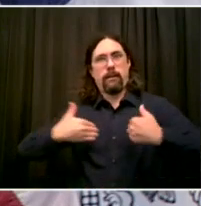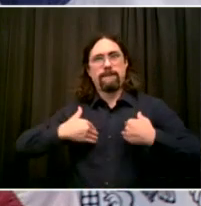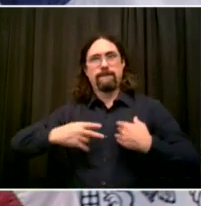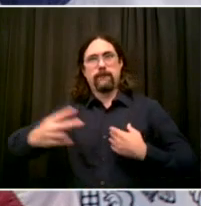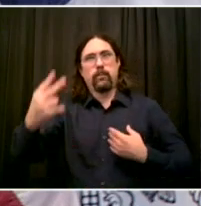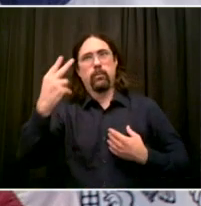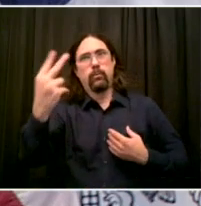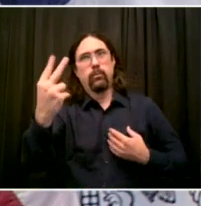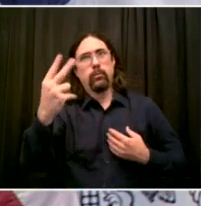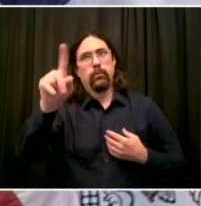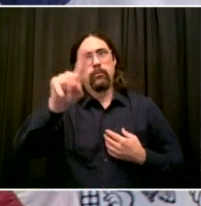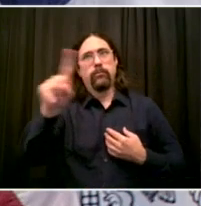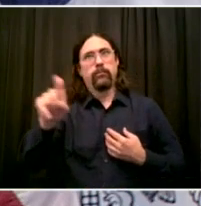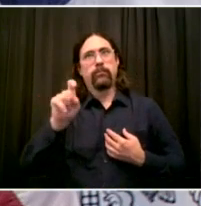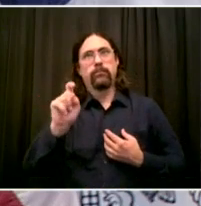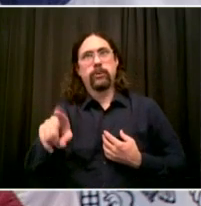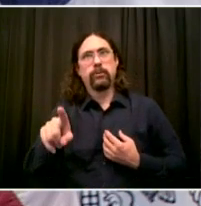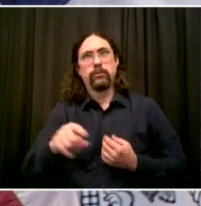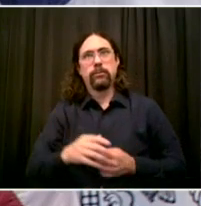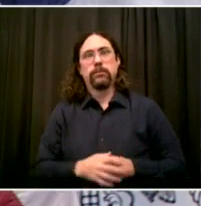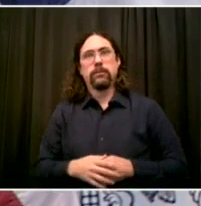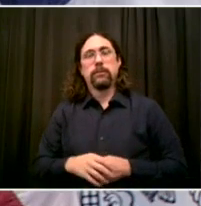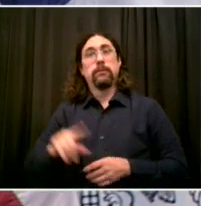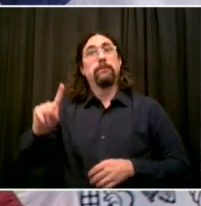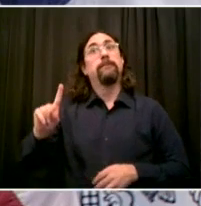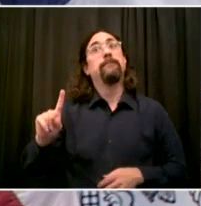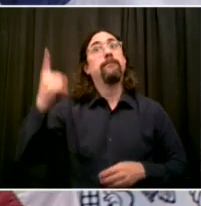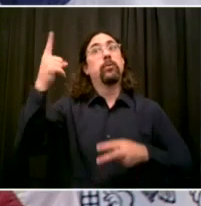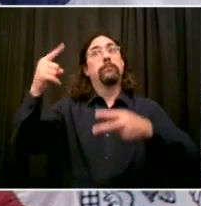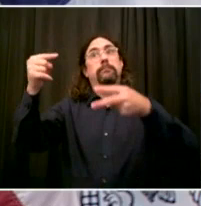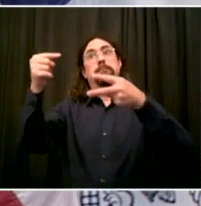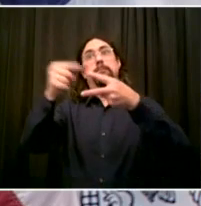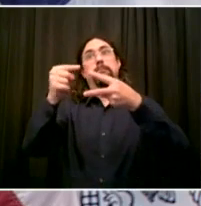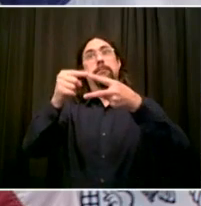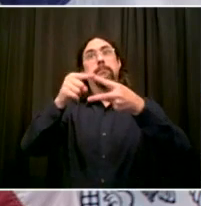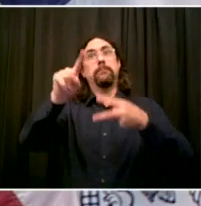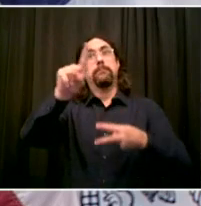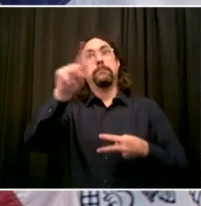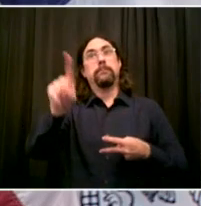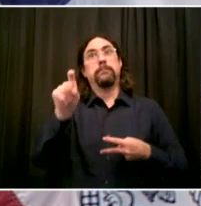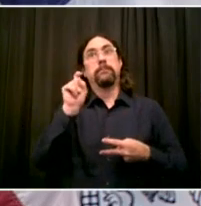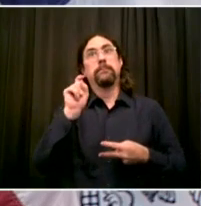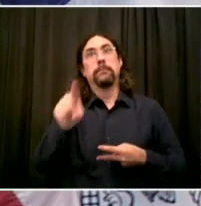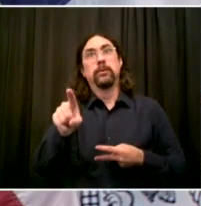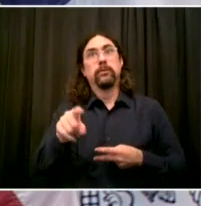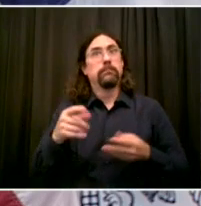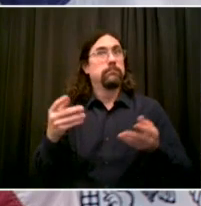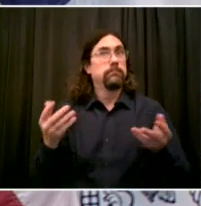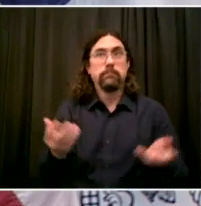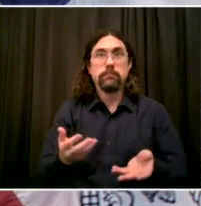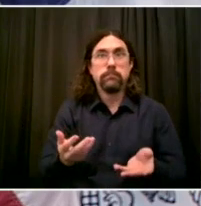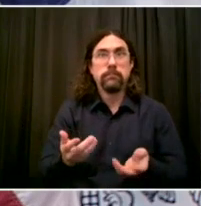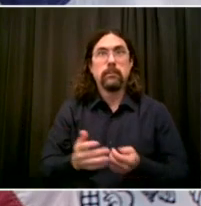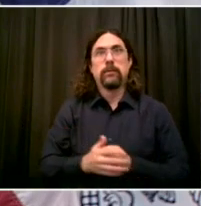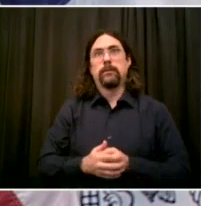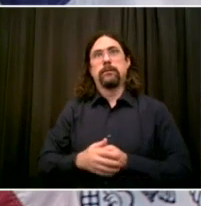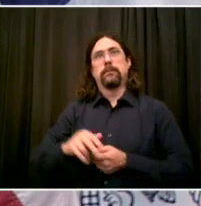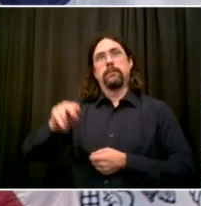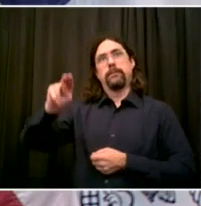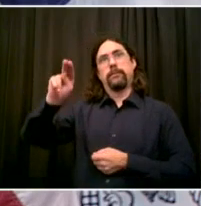it's been a long time. The New York City Department of Finance parking